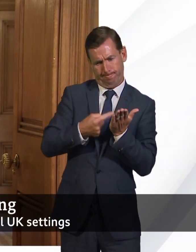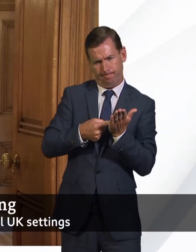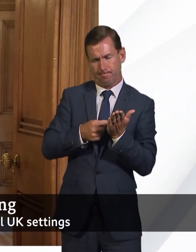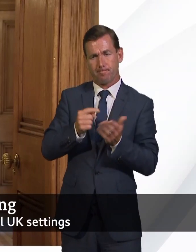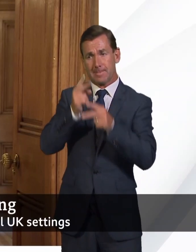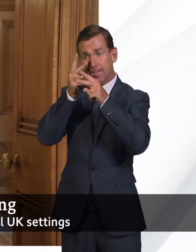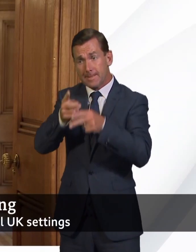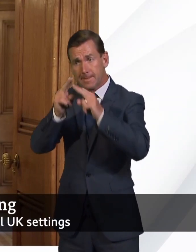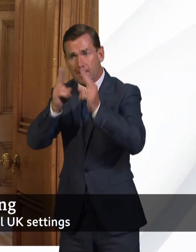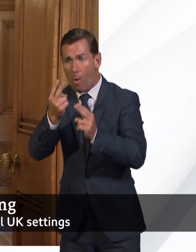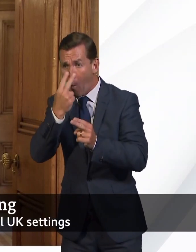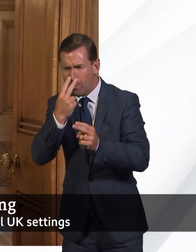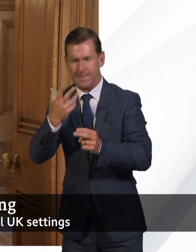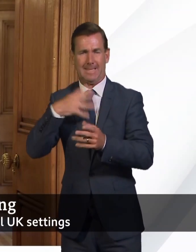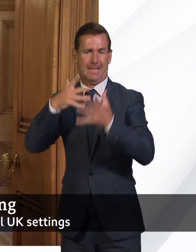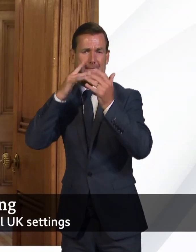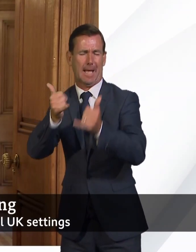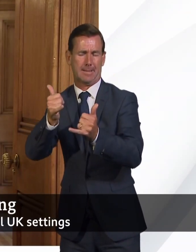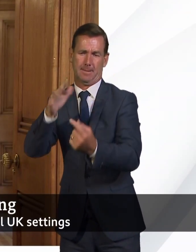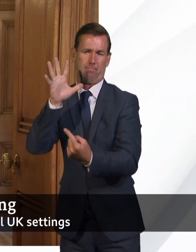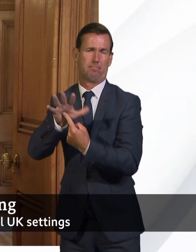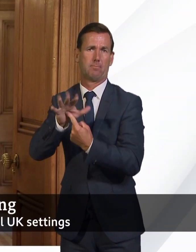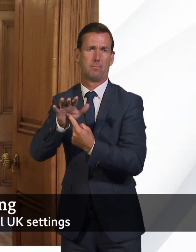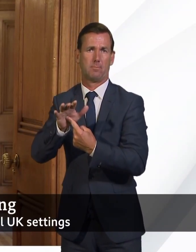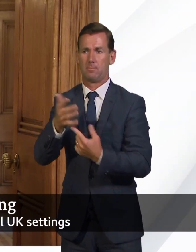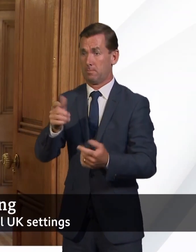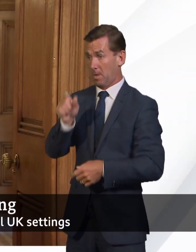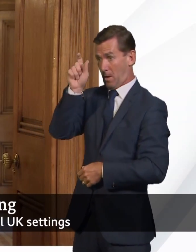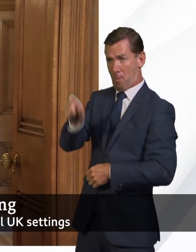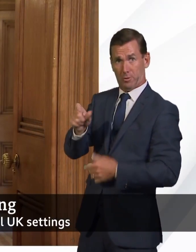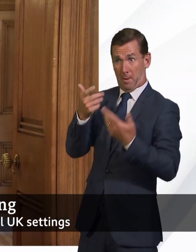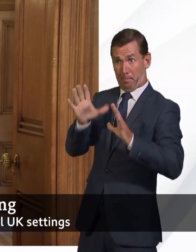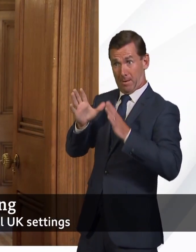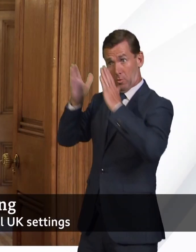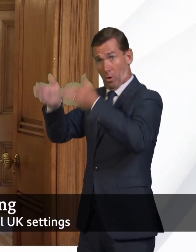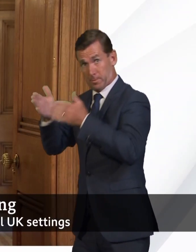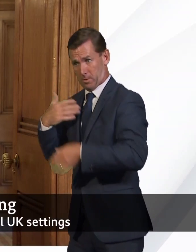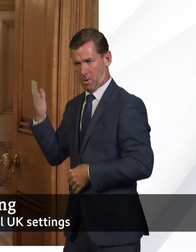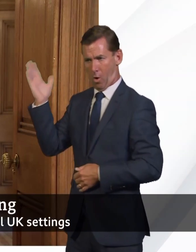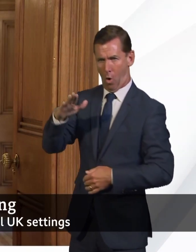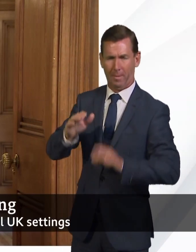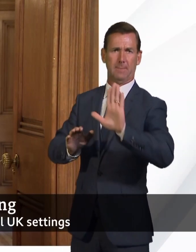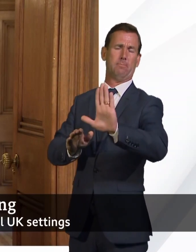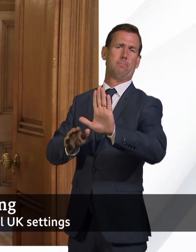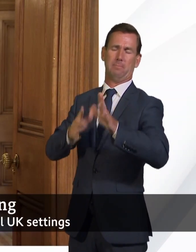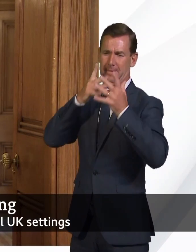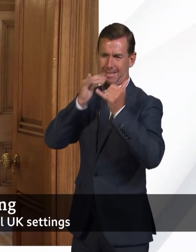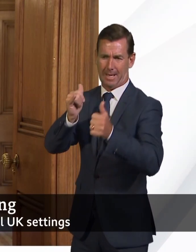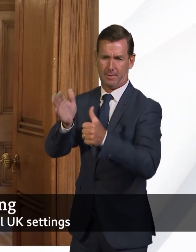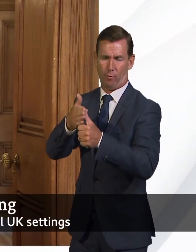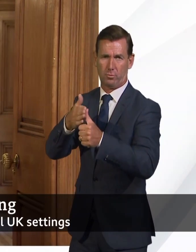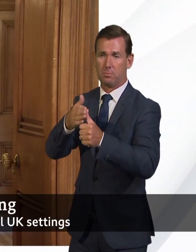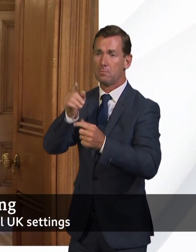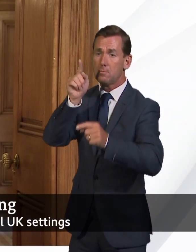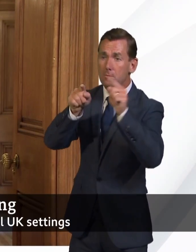care homes. We test any resident returning to a care home from hospital and all residents with symptoms and